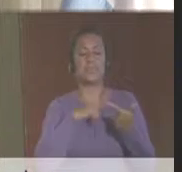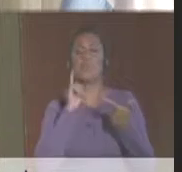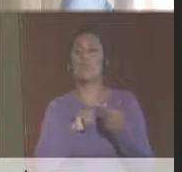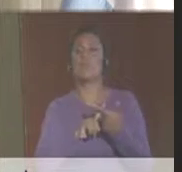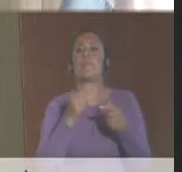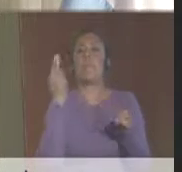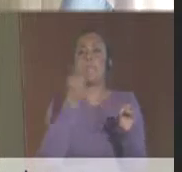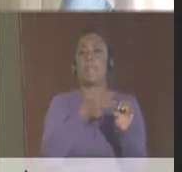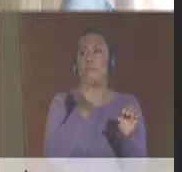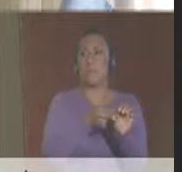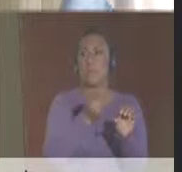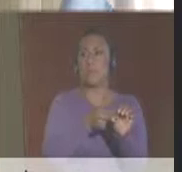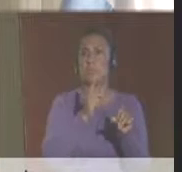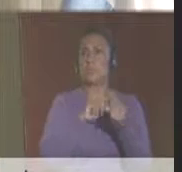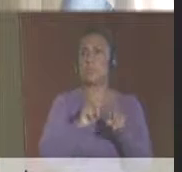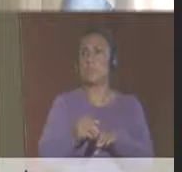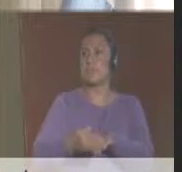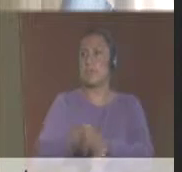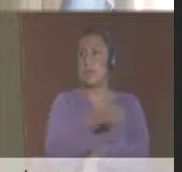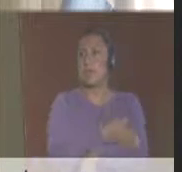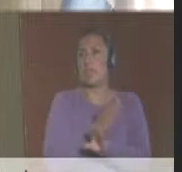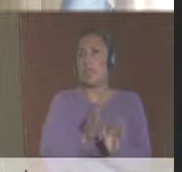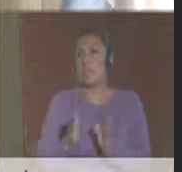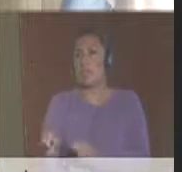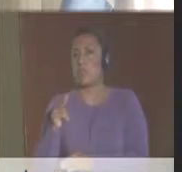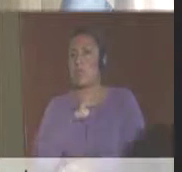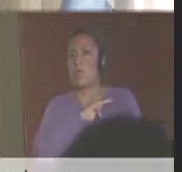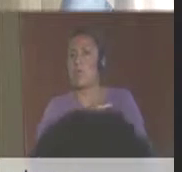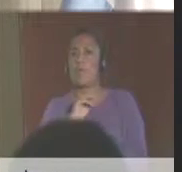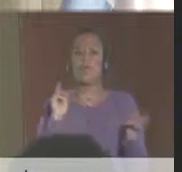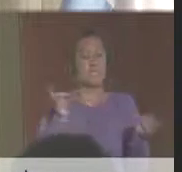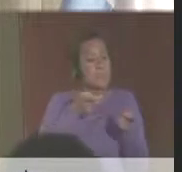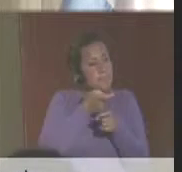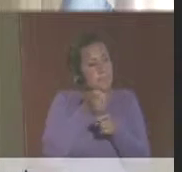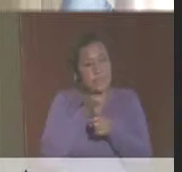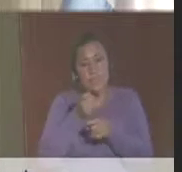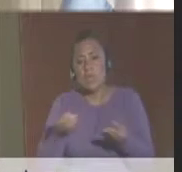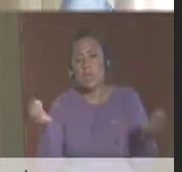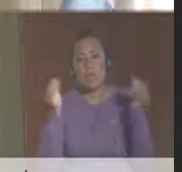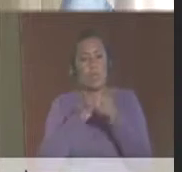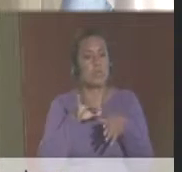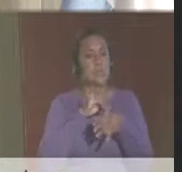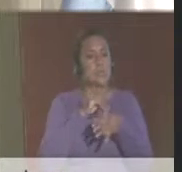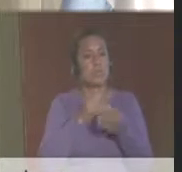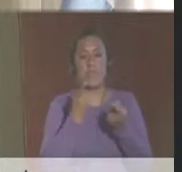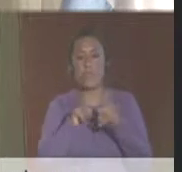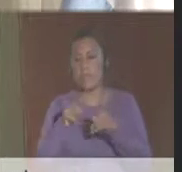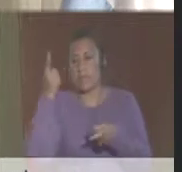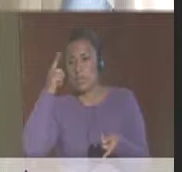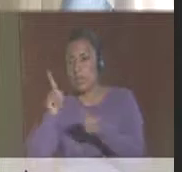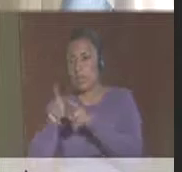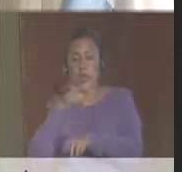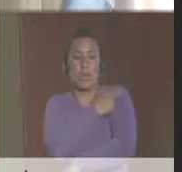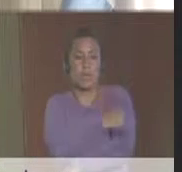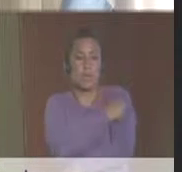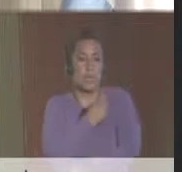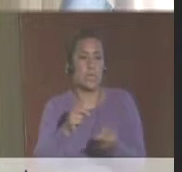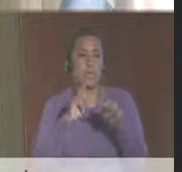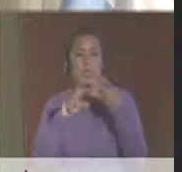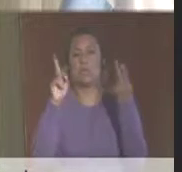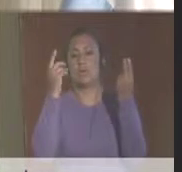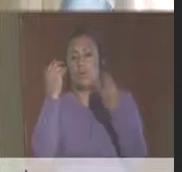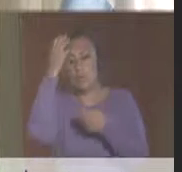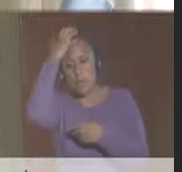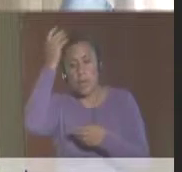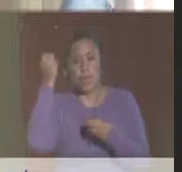and participation in that. To that effect, we established a municipal system for risk management,